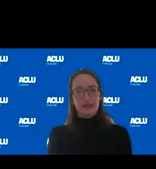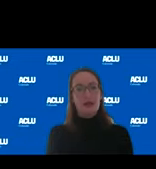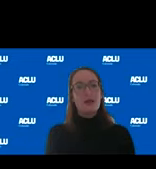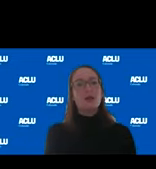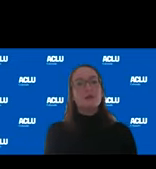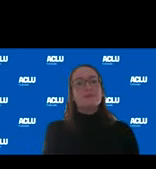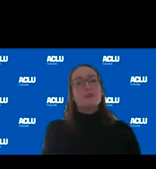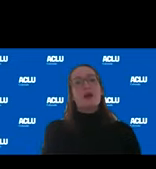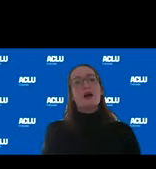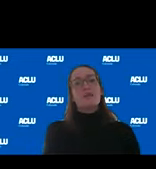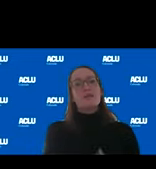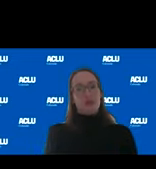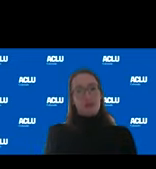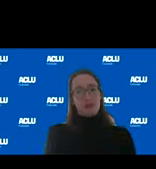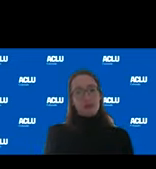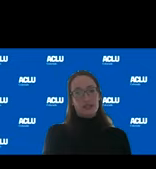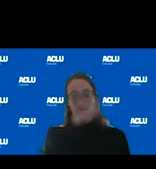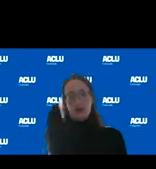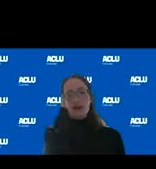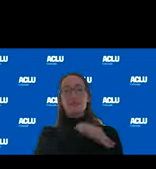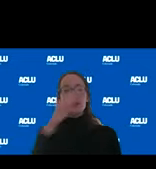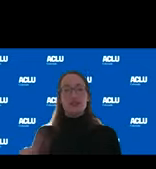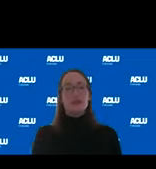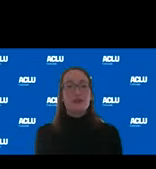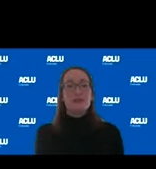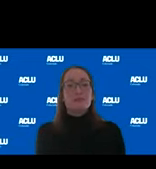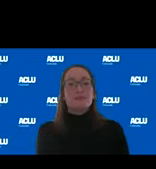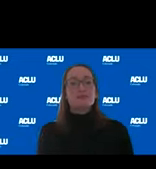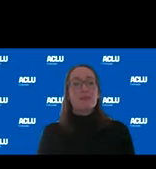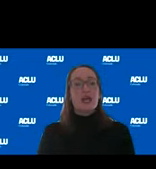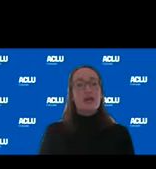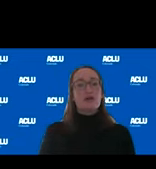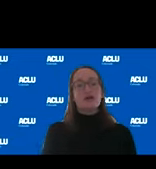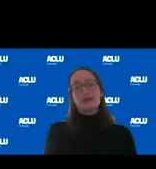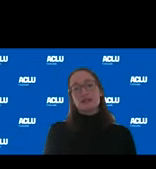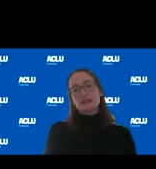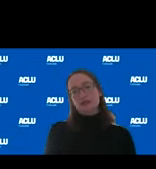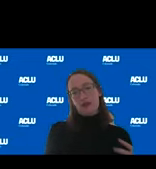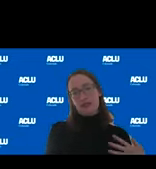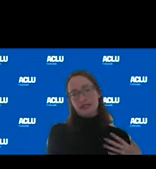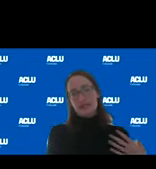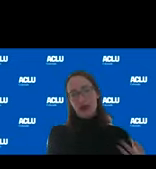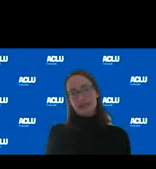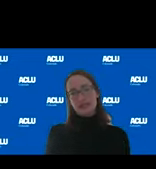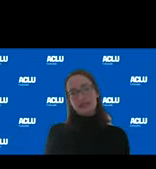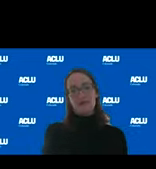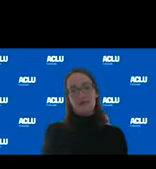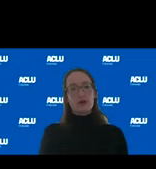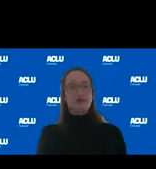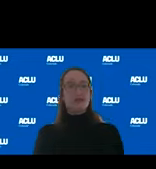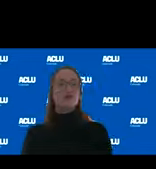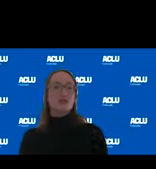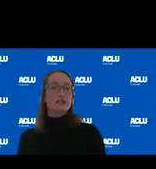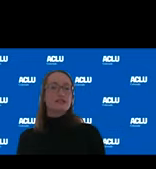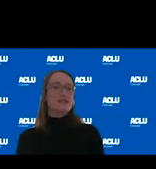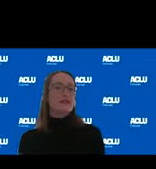like that. Prepaid postage on all applications. And then early processing of absentee ballots. There are four states who